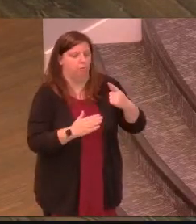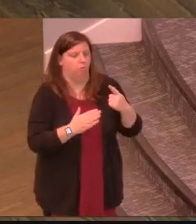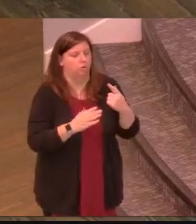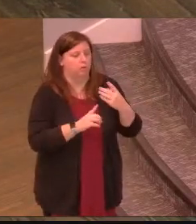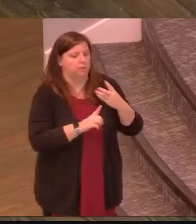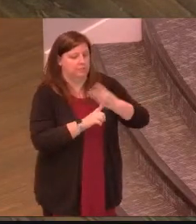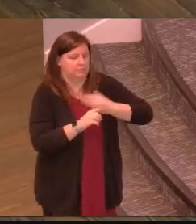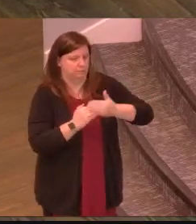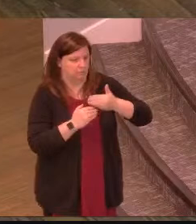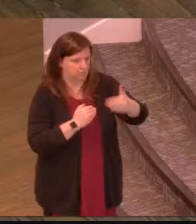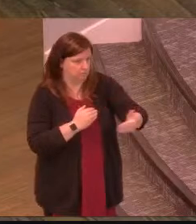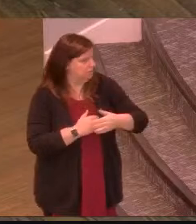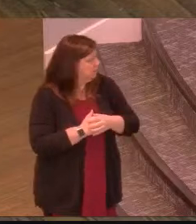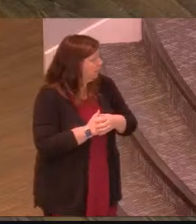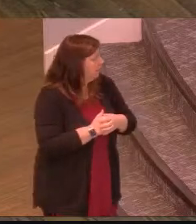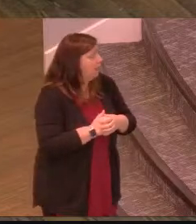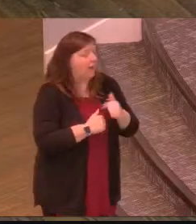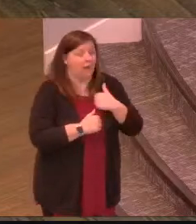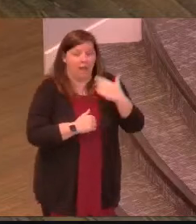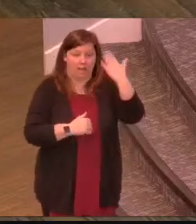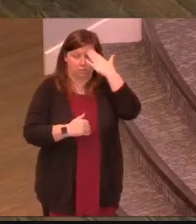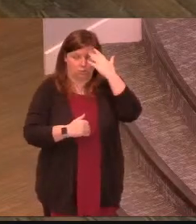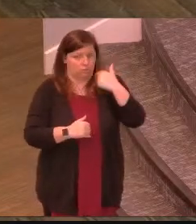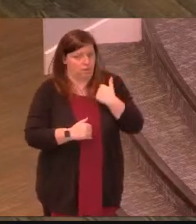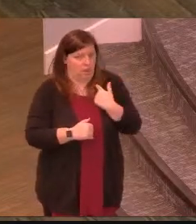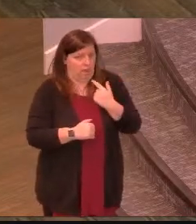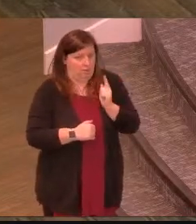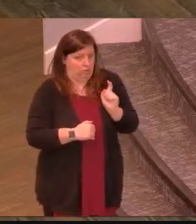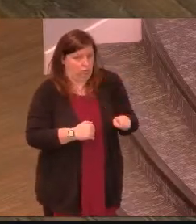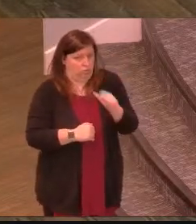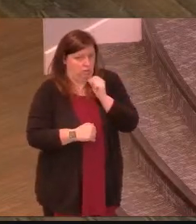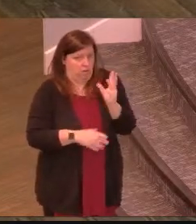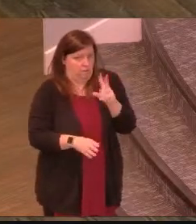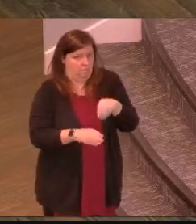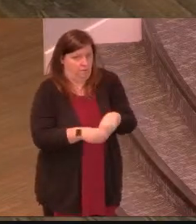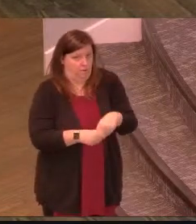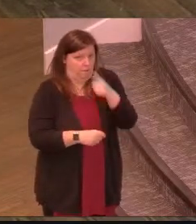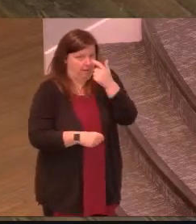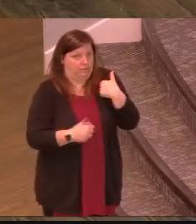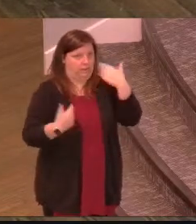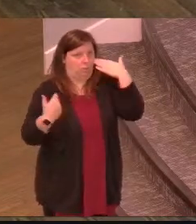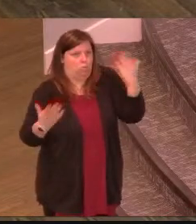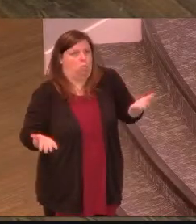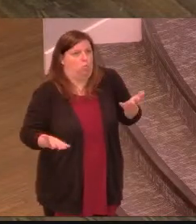I just know that I shouldn't participate since I don't know what I'm talking about, so that's where I am. Thank you.